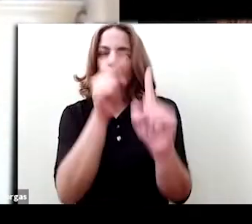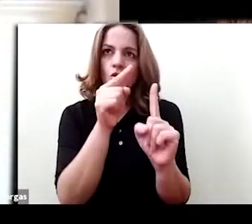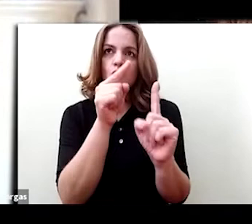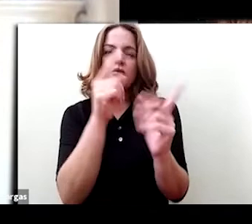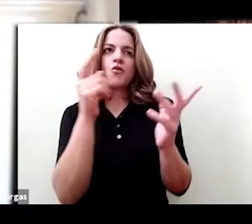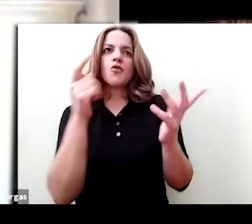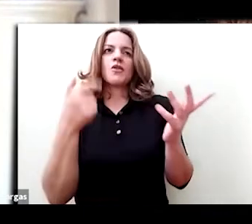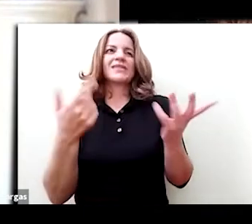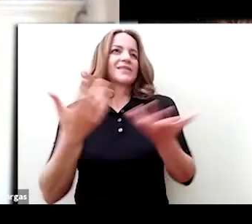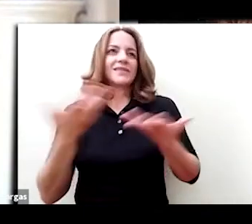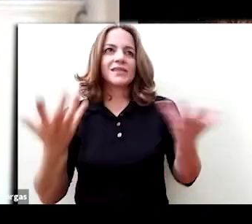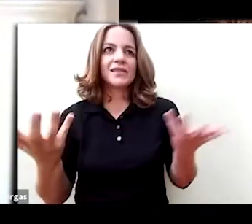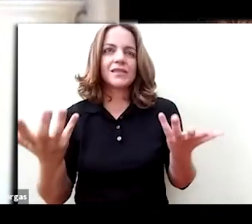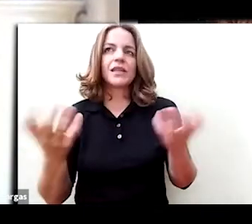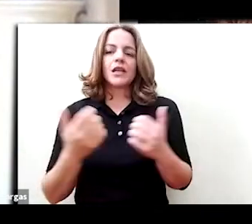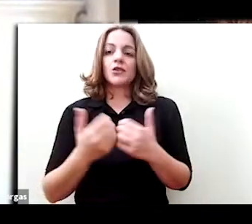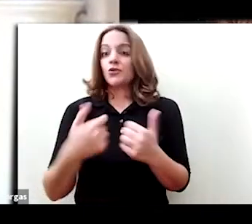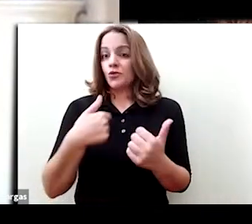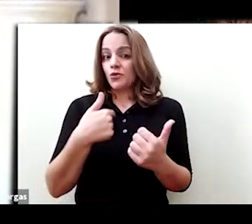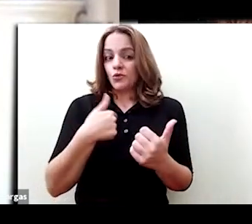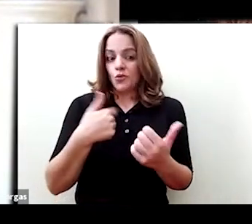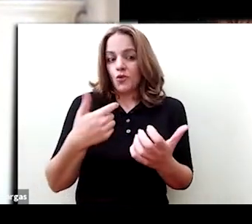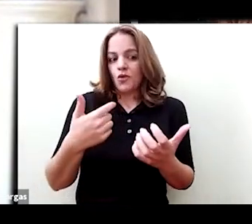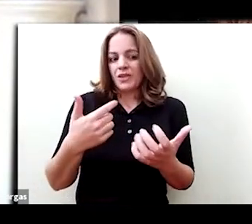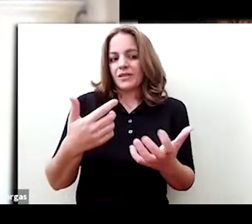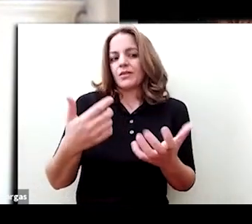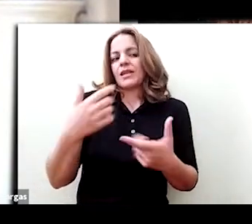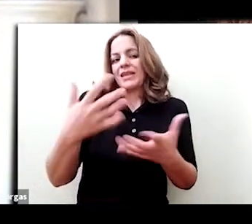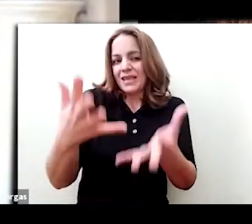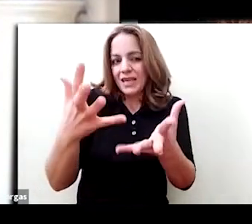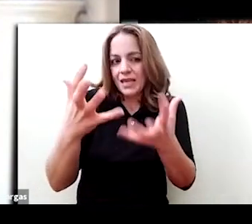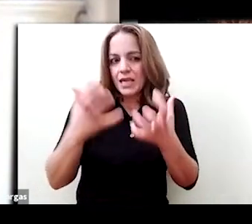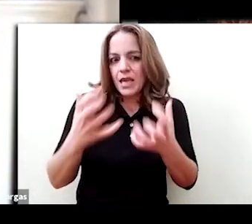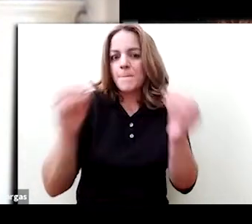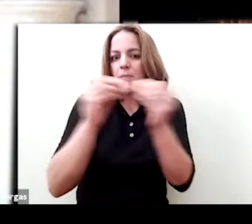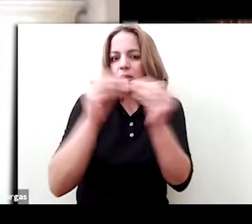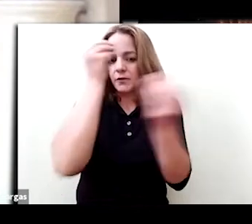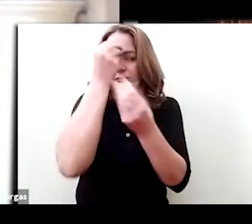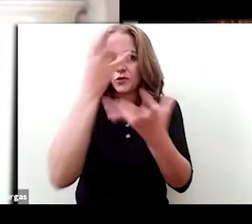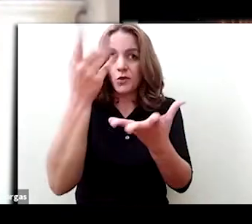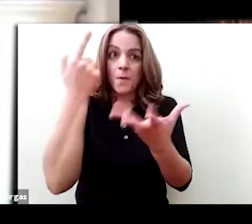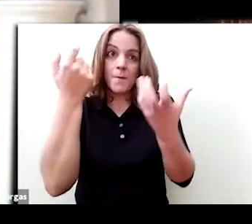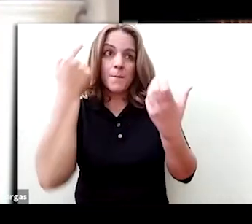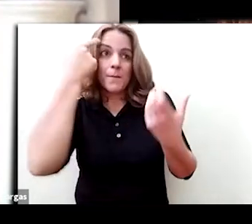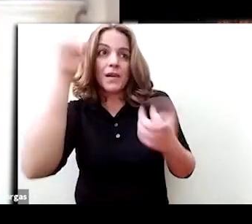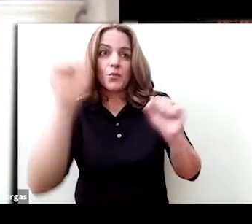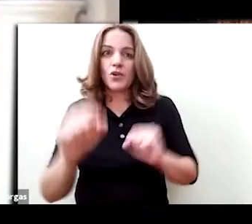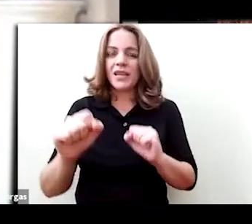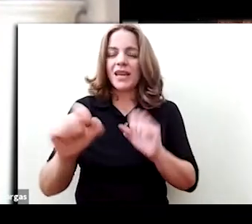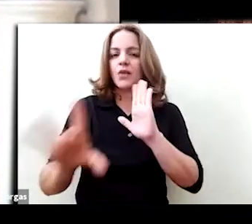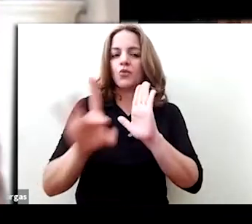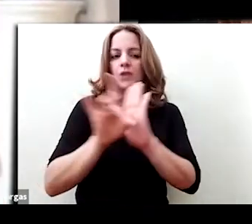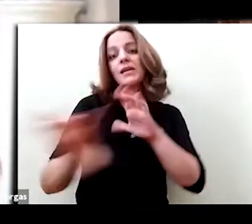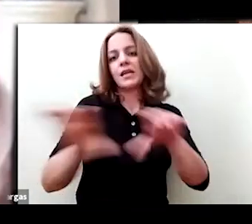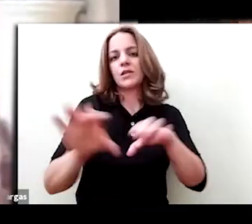not a finished film, I wanted to make sure that we could find all of the episodes, as many episodes as possible,